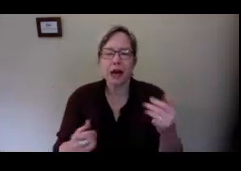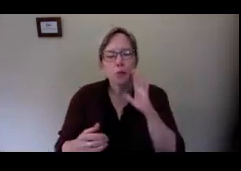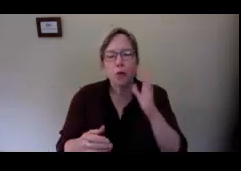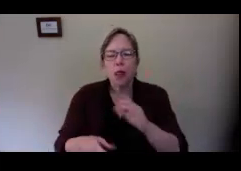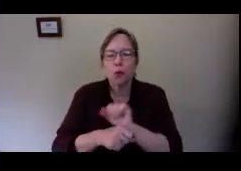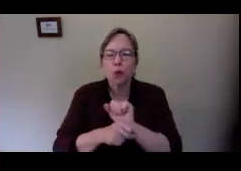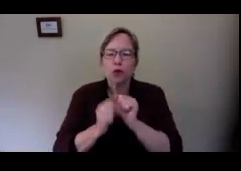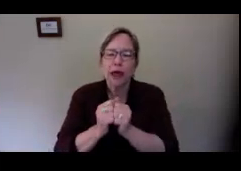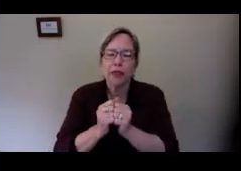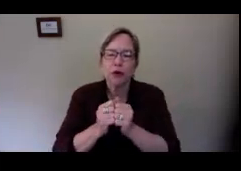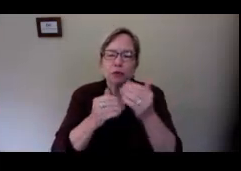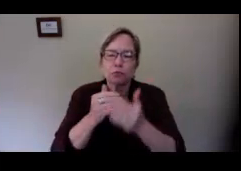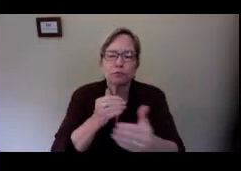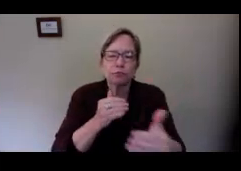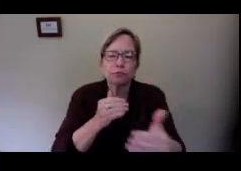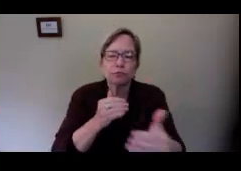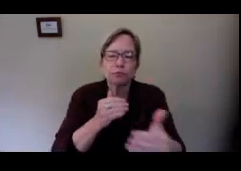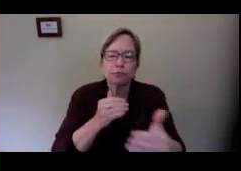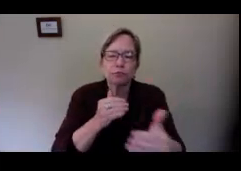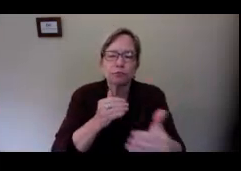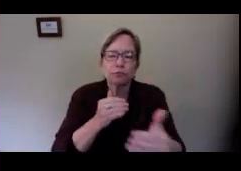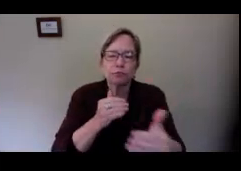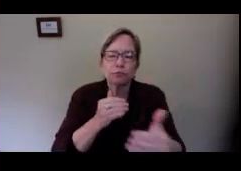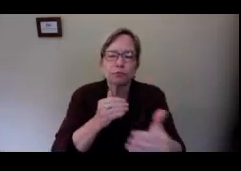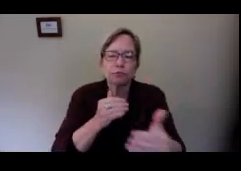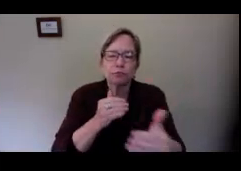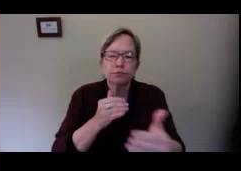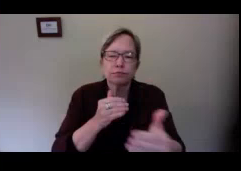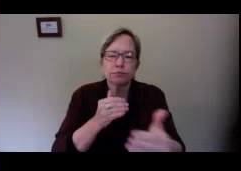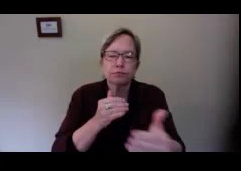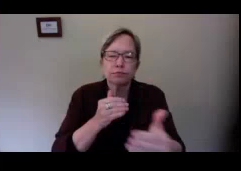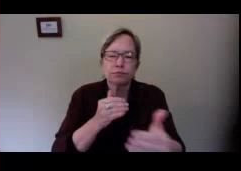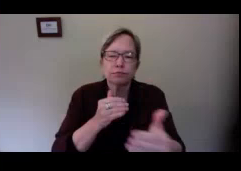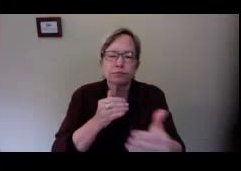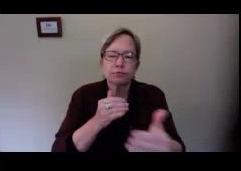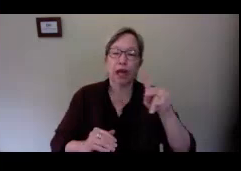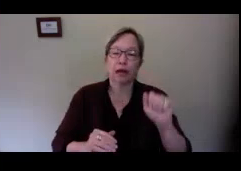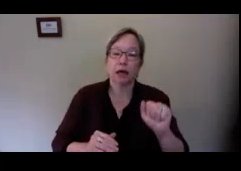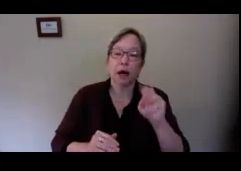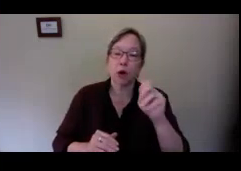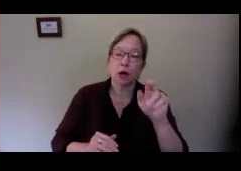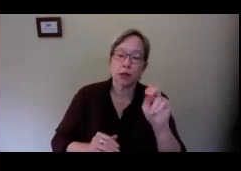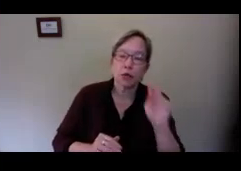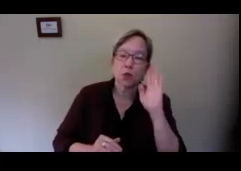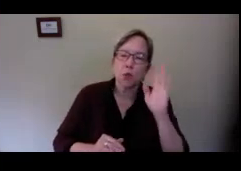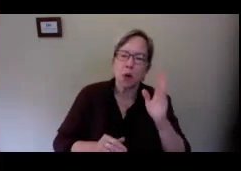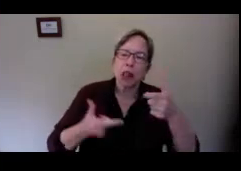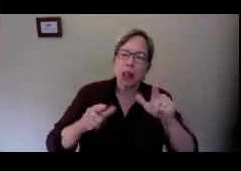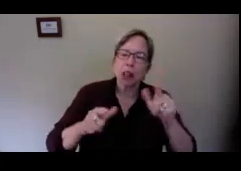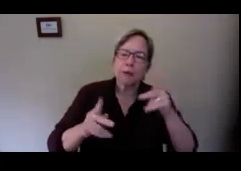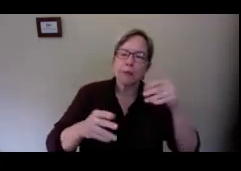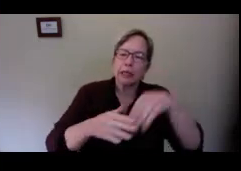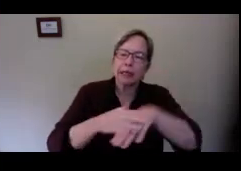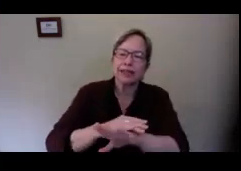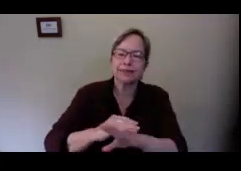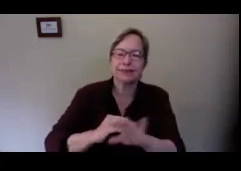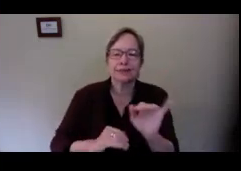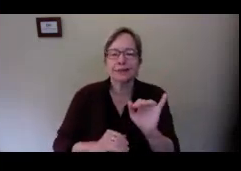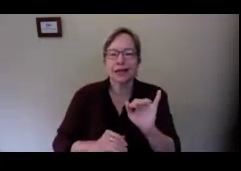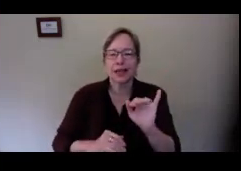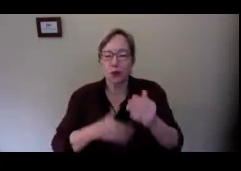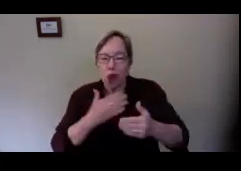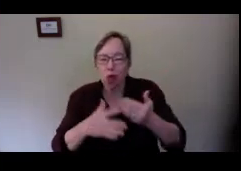together. My colleague Amanda Martin will be letting people in as the training progresses for anyone